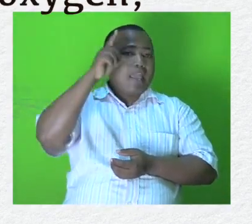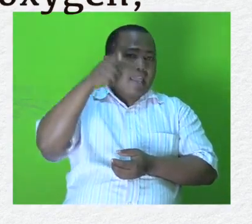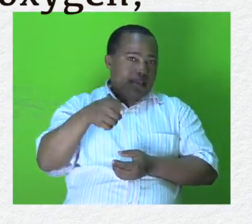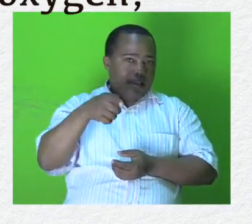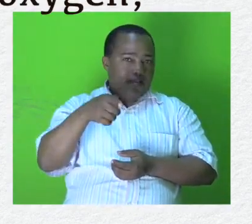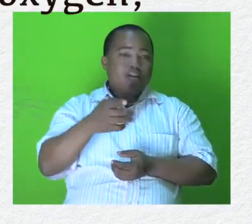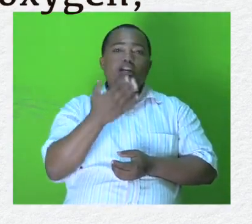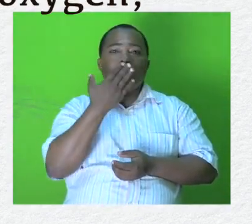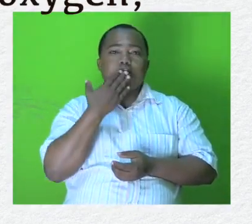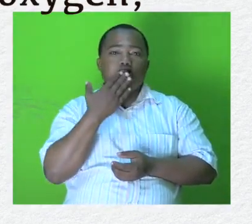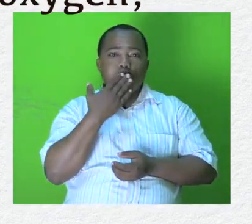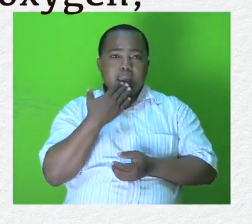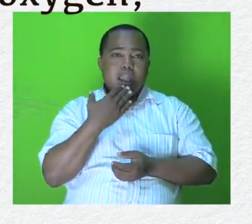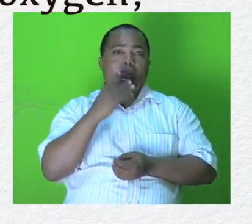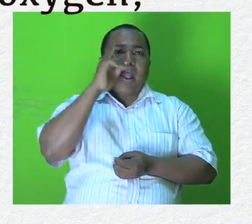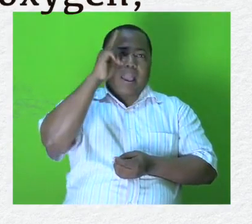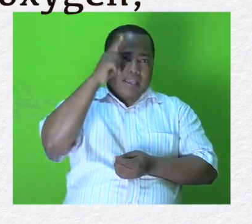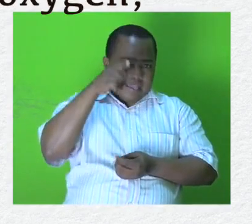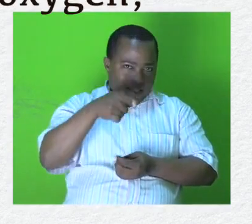Therefore, sugar is